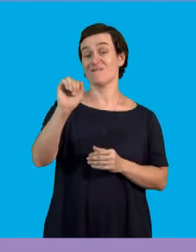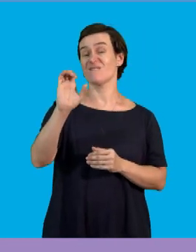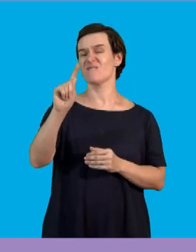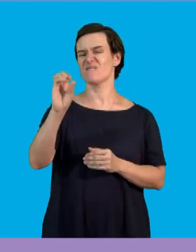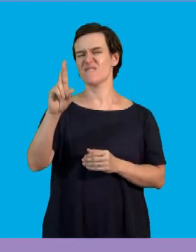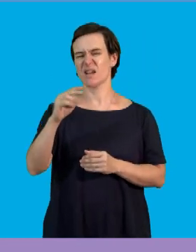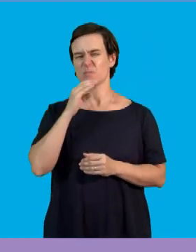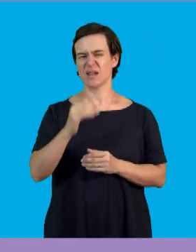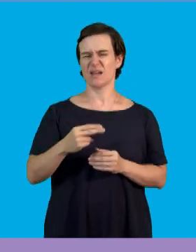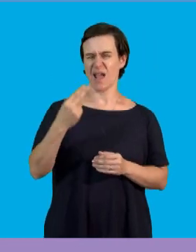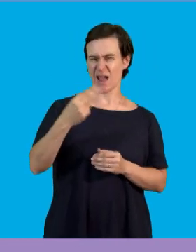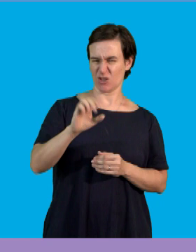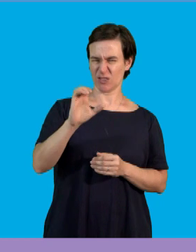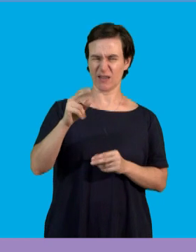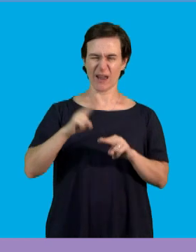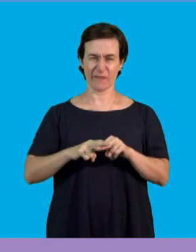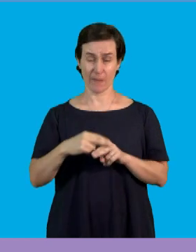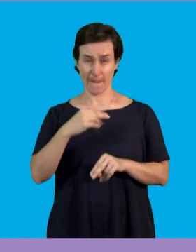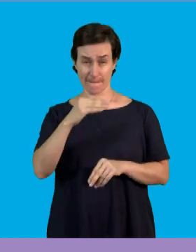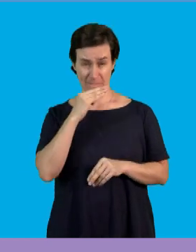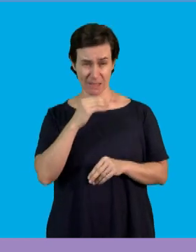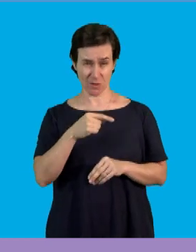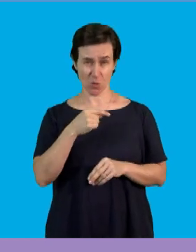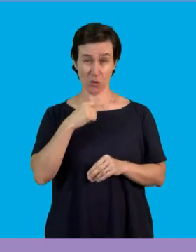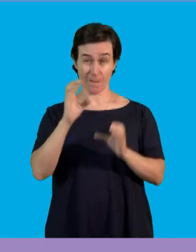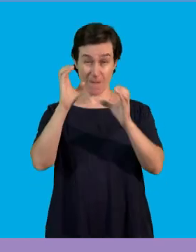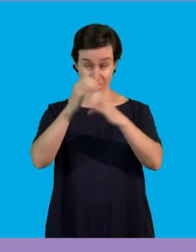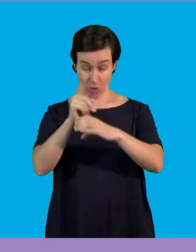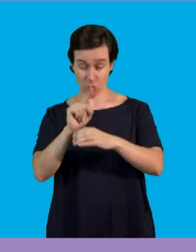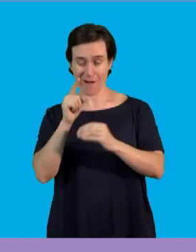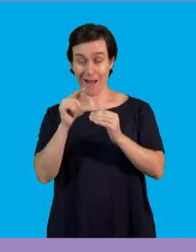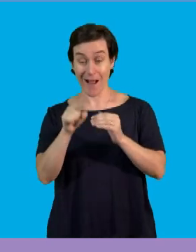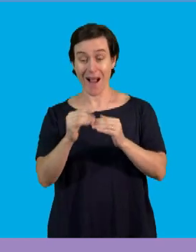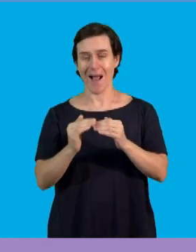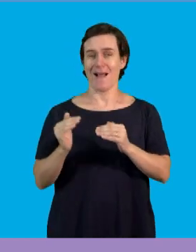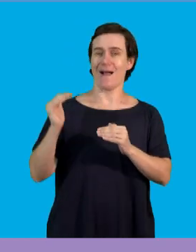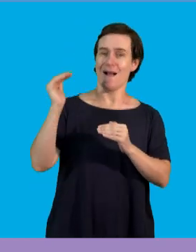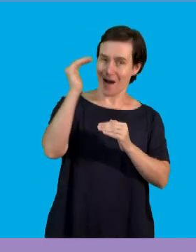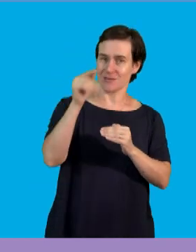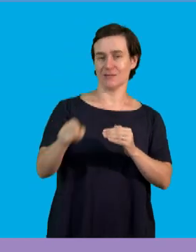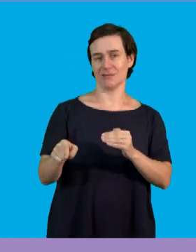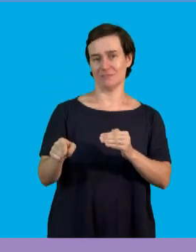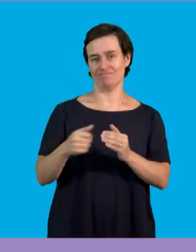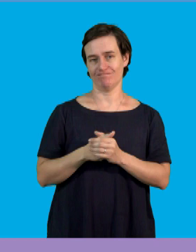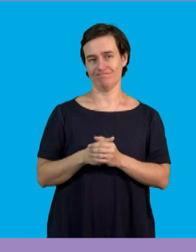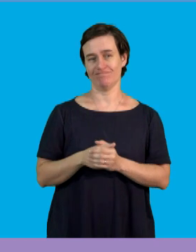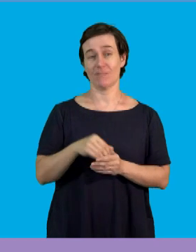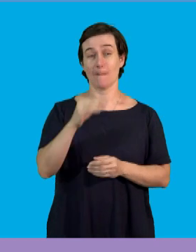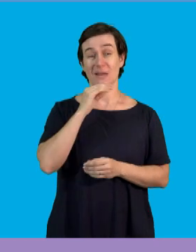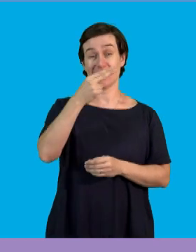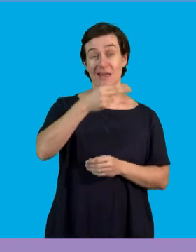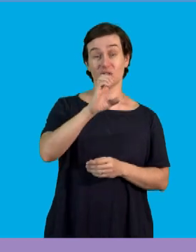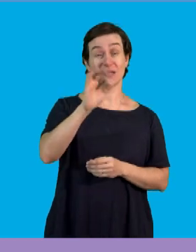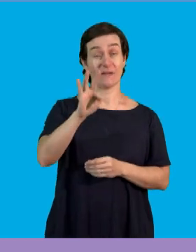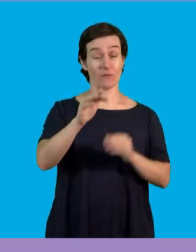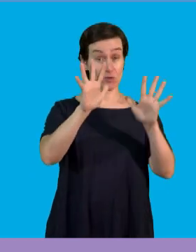that of the list of common factors, we are going to be focusing on the highest one. For example, the